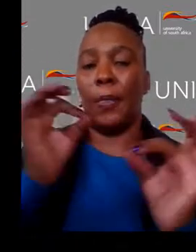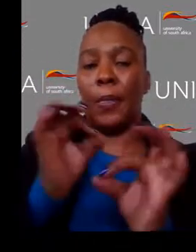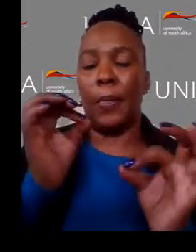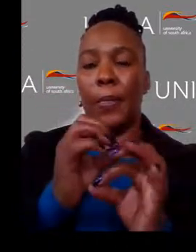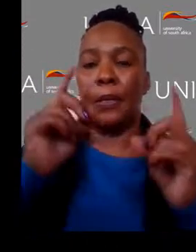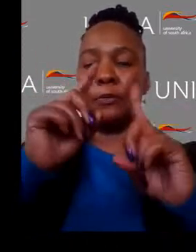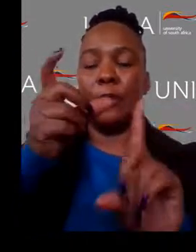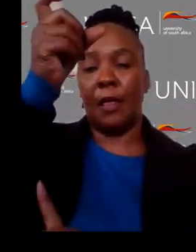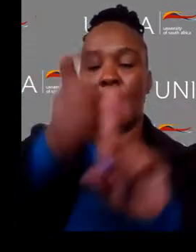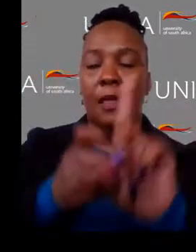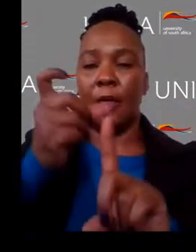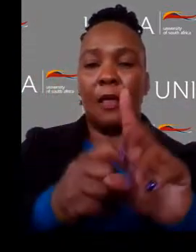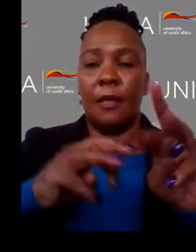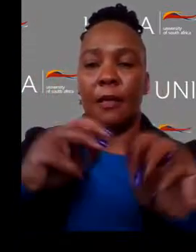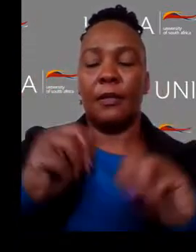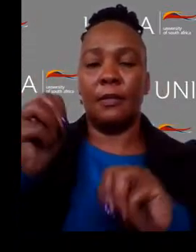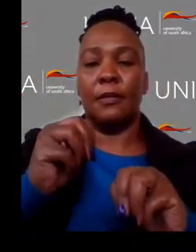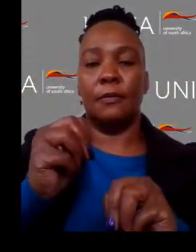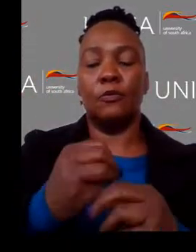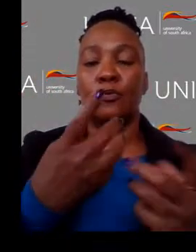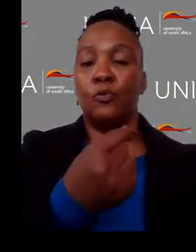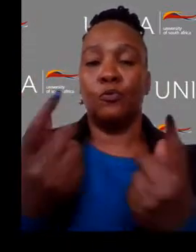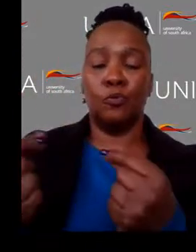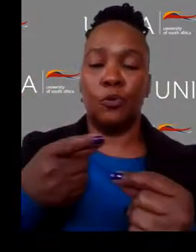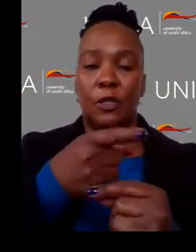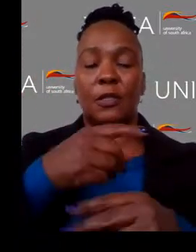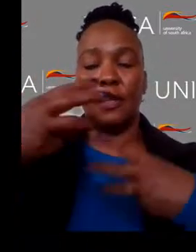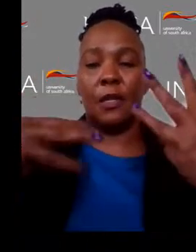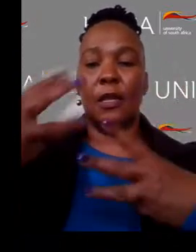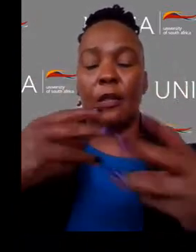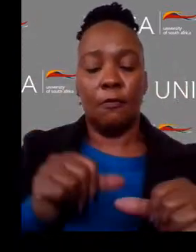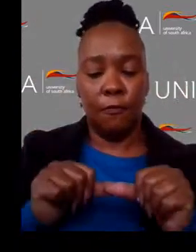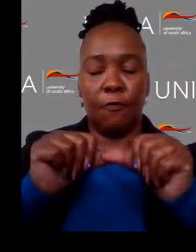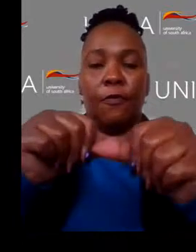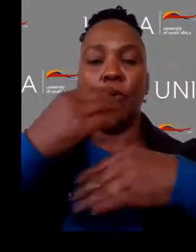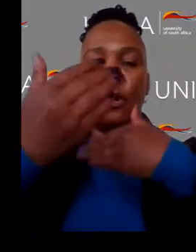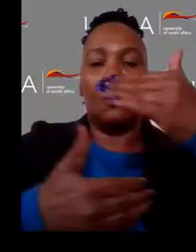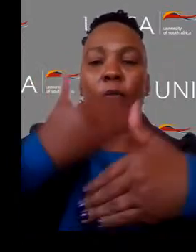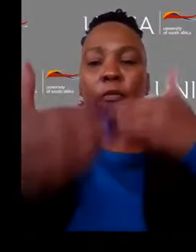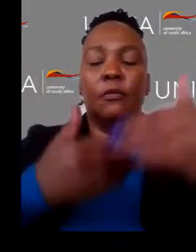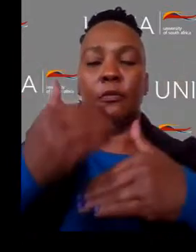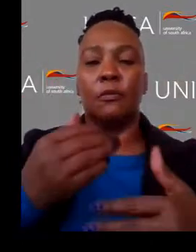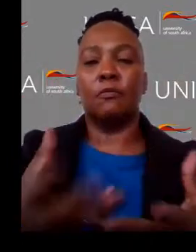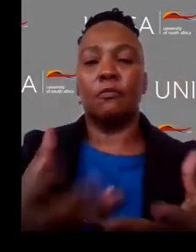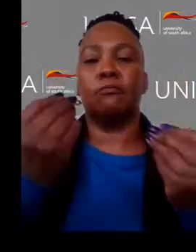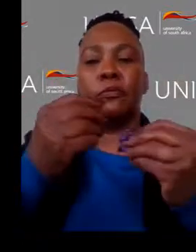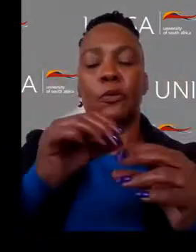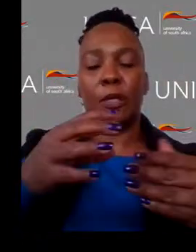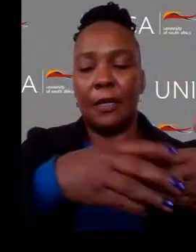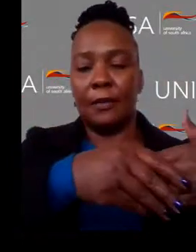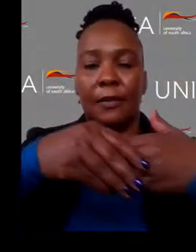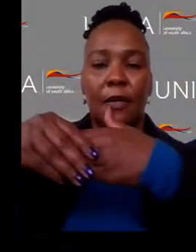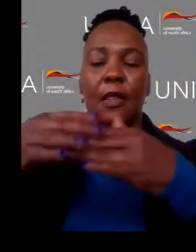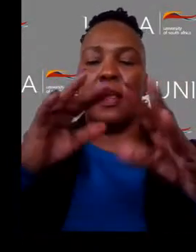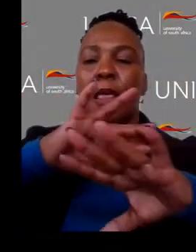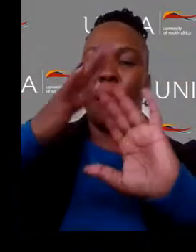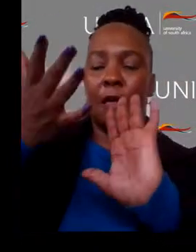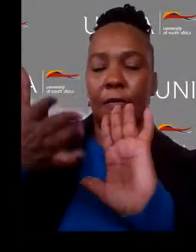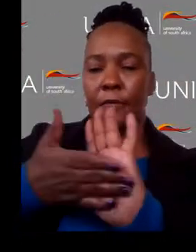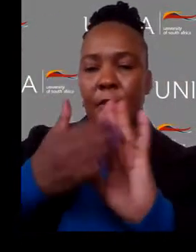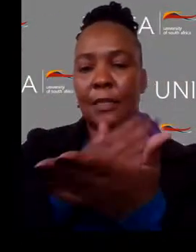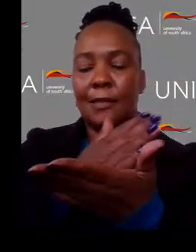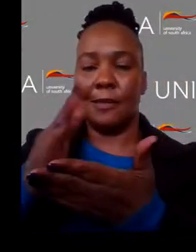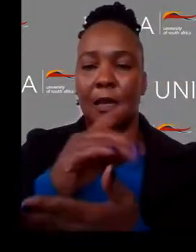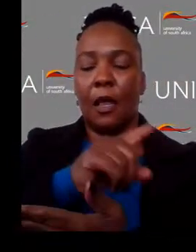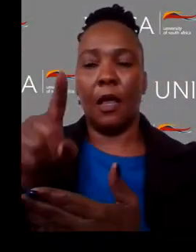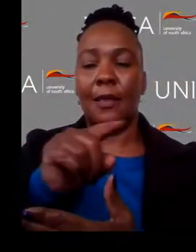that manages escalation. If you follow your process and you take guidance on everything that has been shared with you in